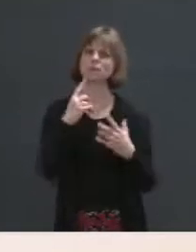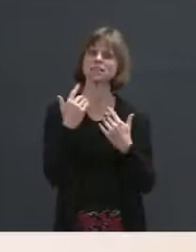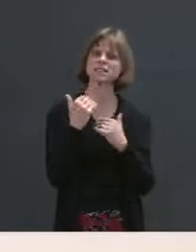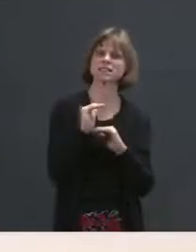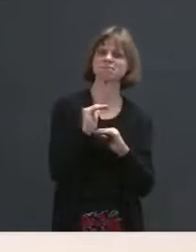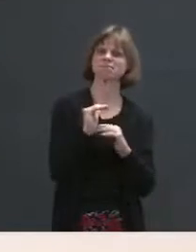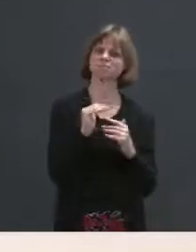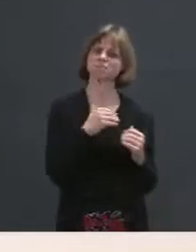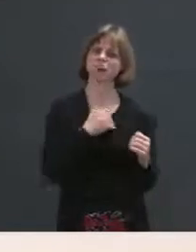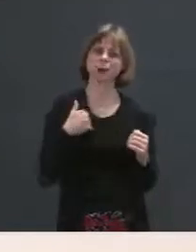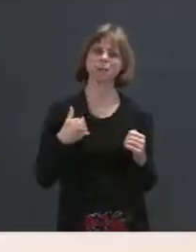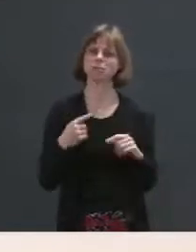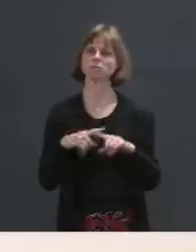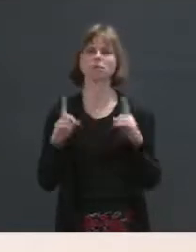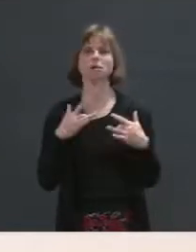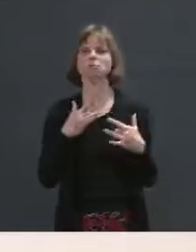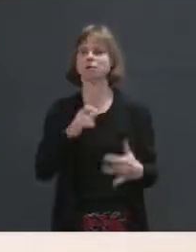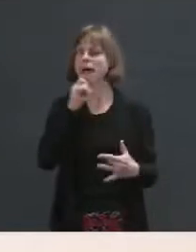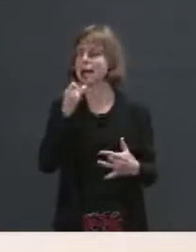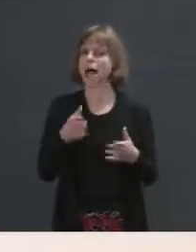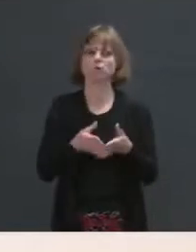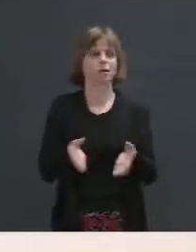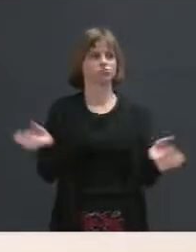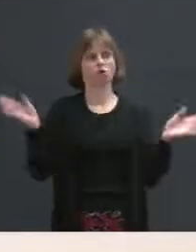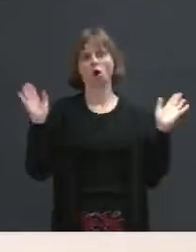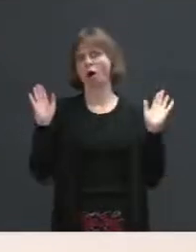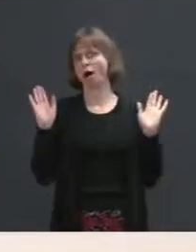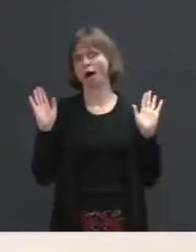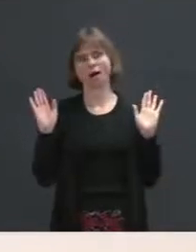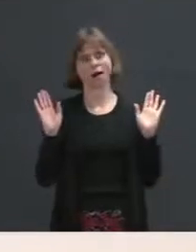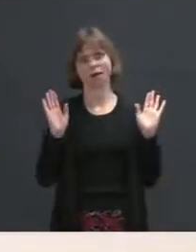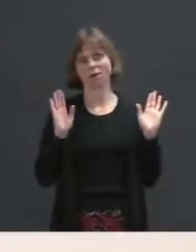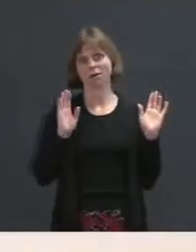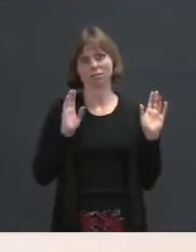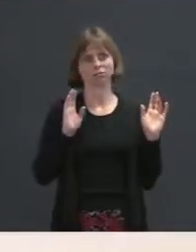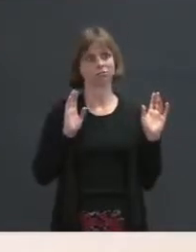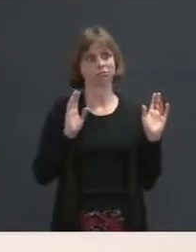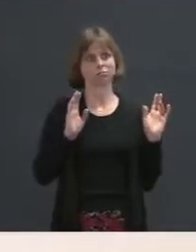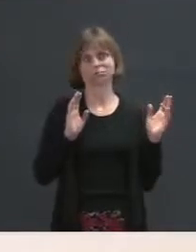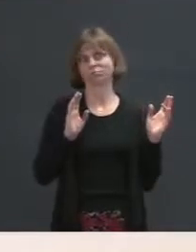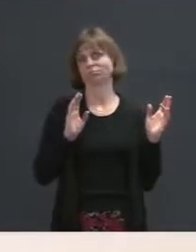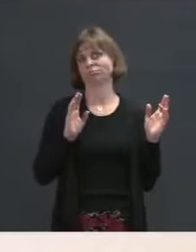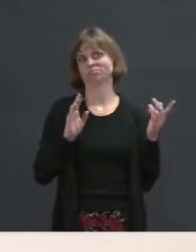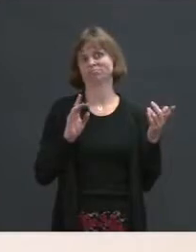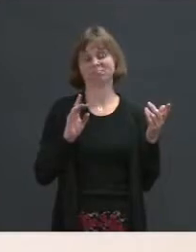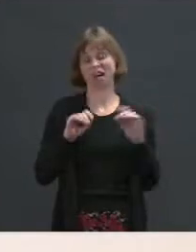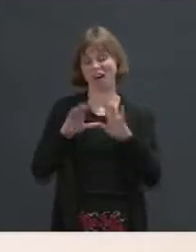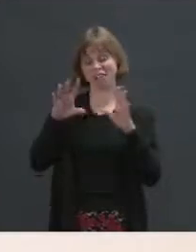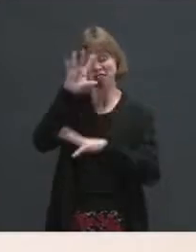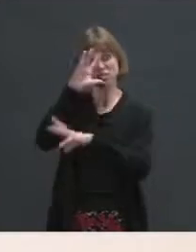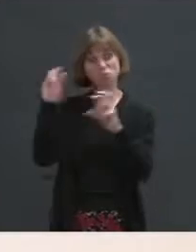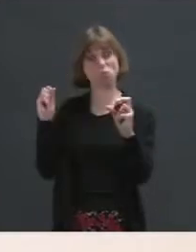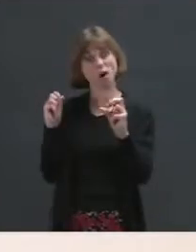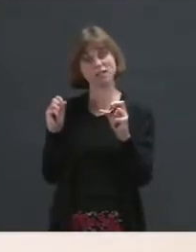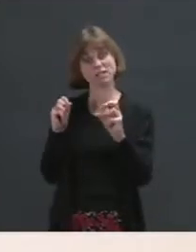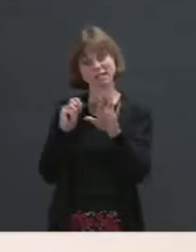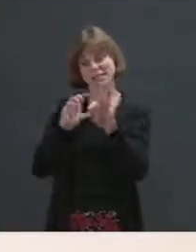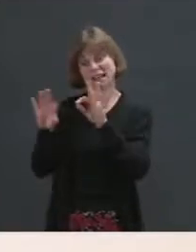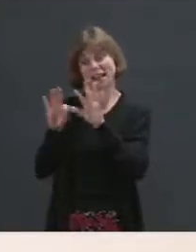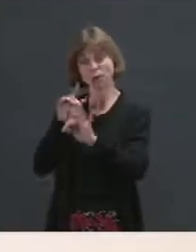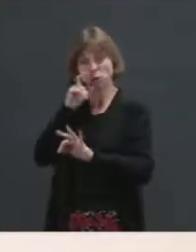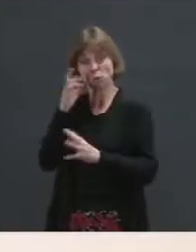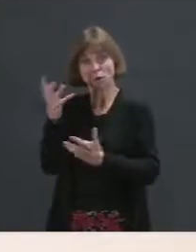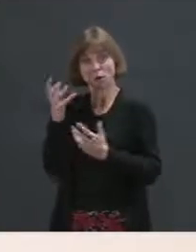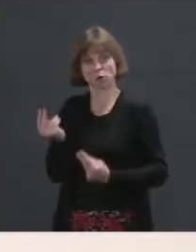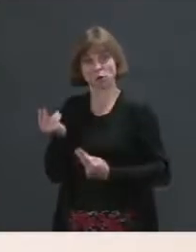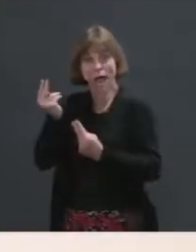It typically wasn't very broad in advance of a selection. Obviously, the president selects people he's going to nominate for positions. And